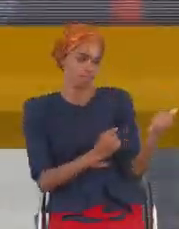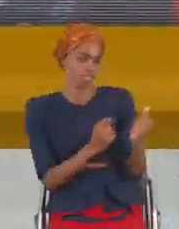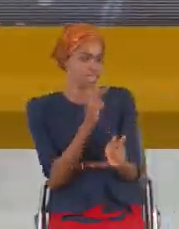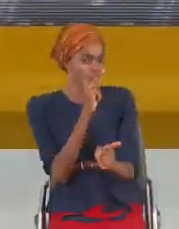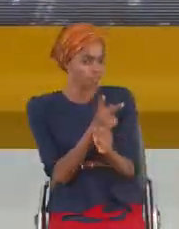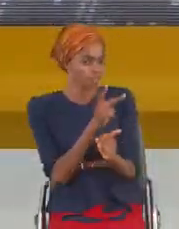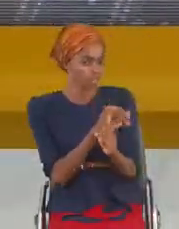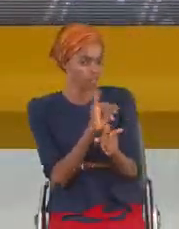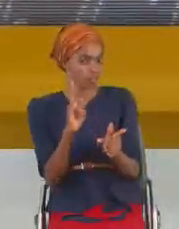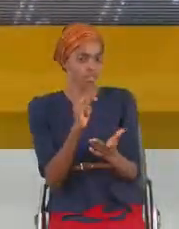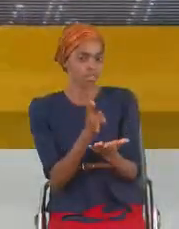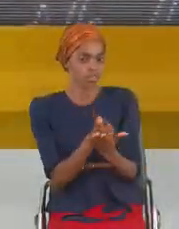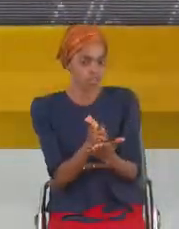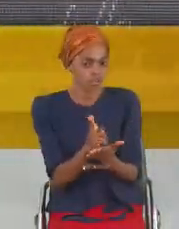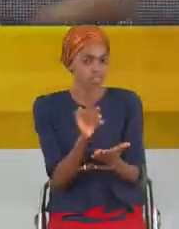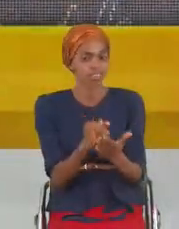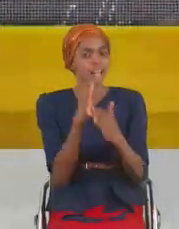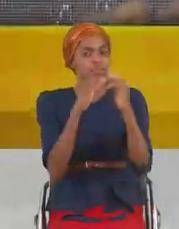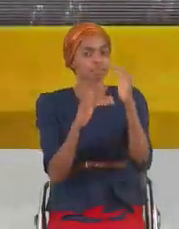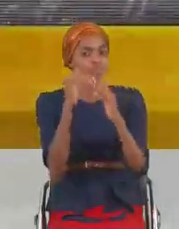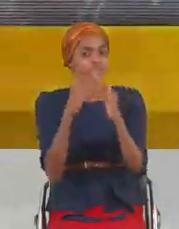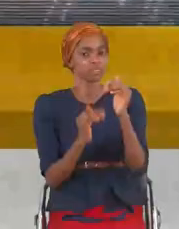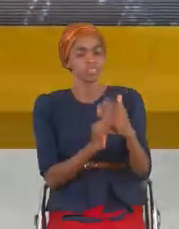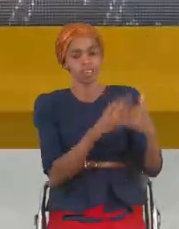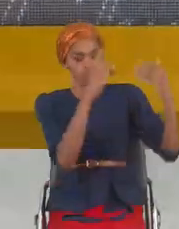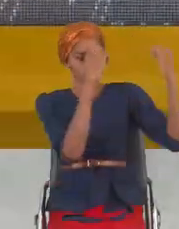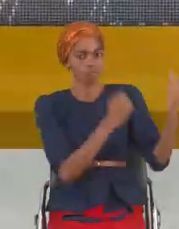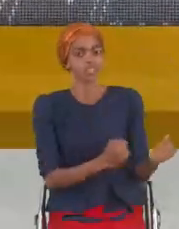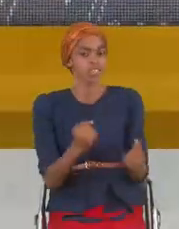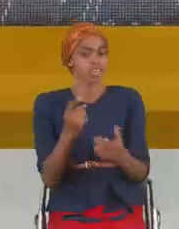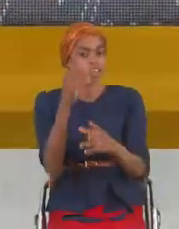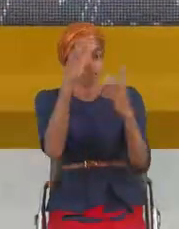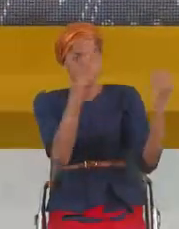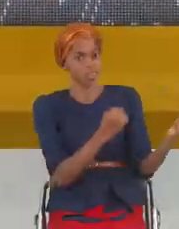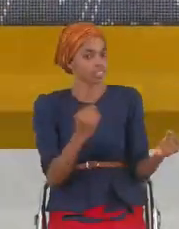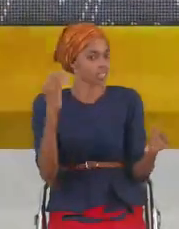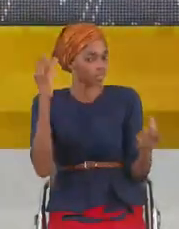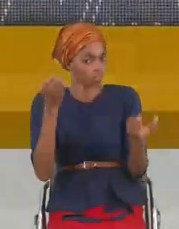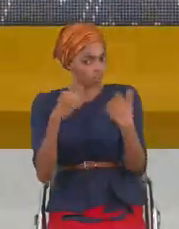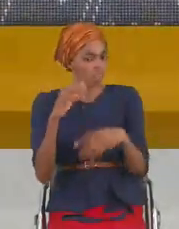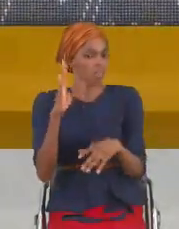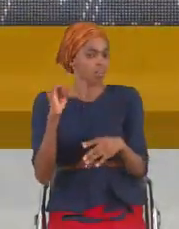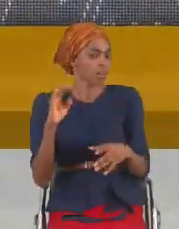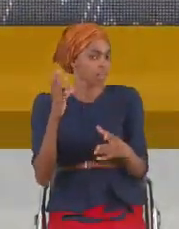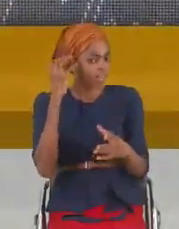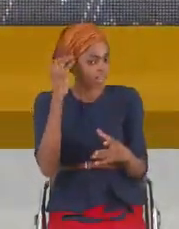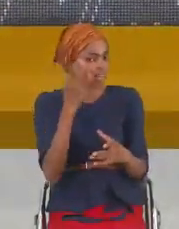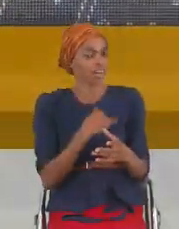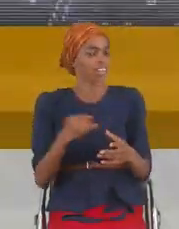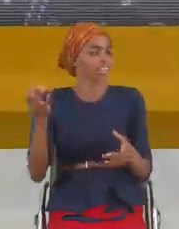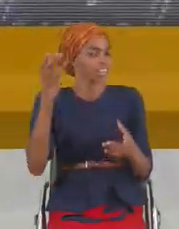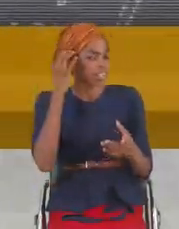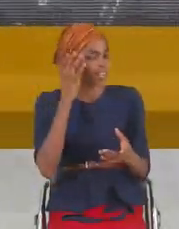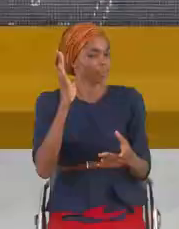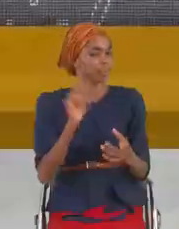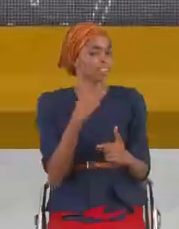the word that builds faith. Faith coming by hearing, hearing by the word of God. And